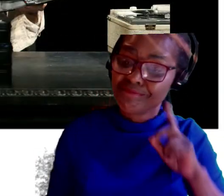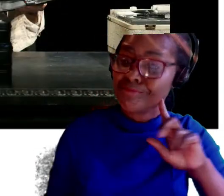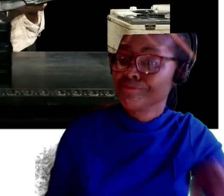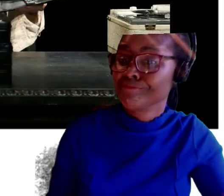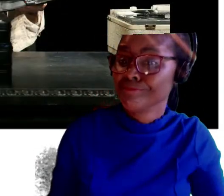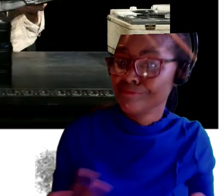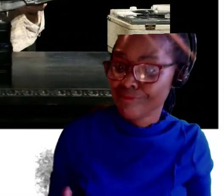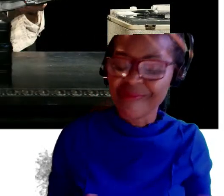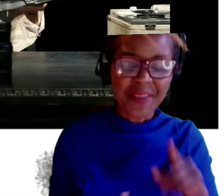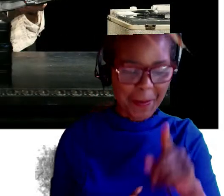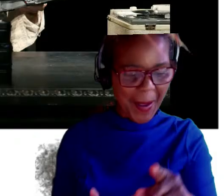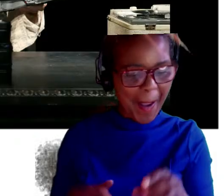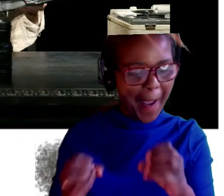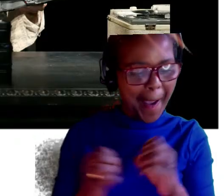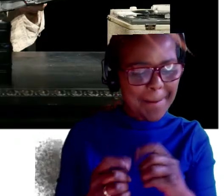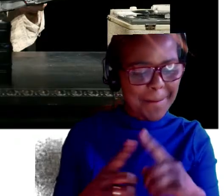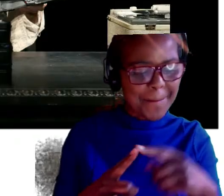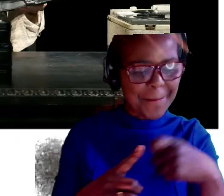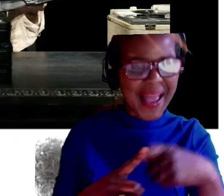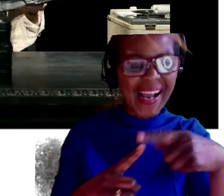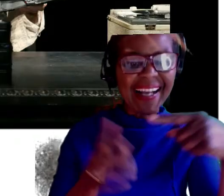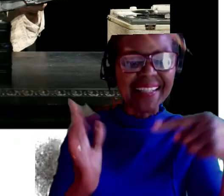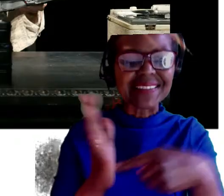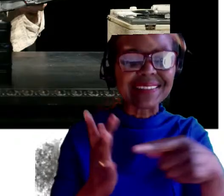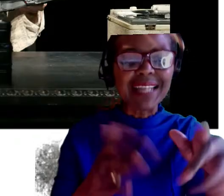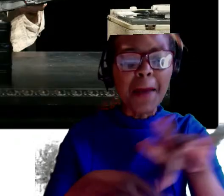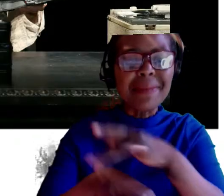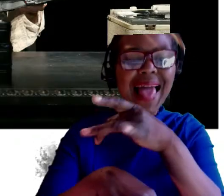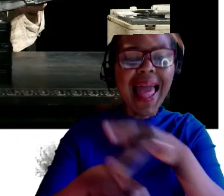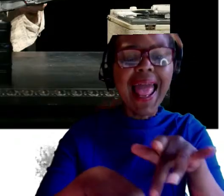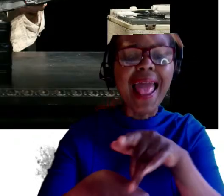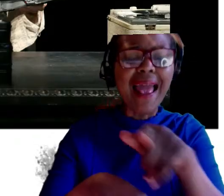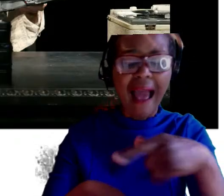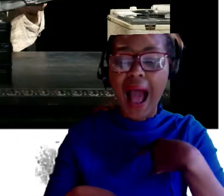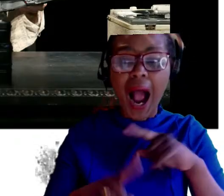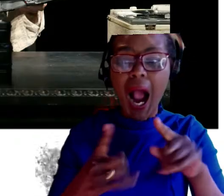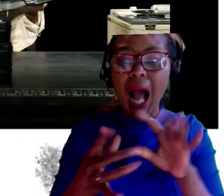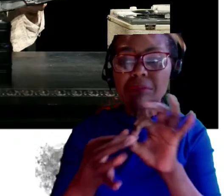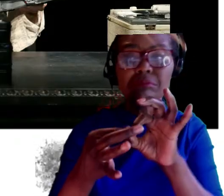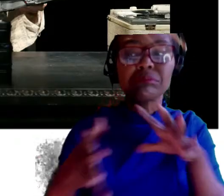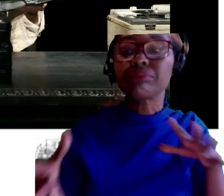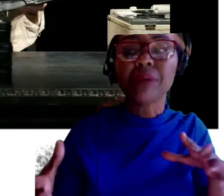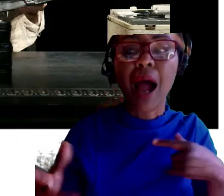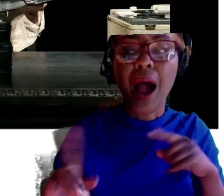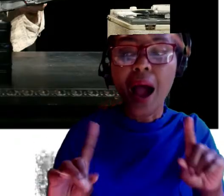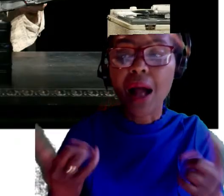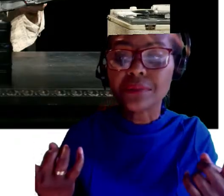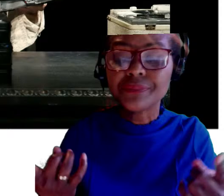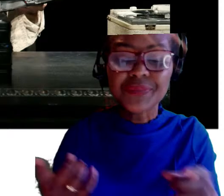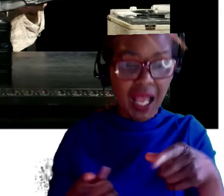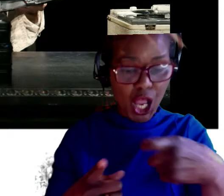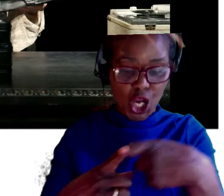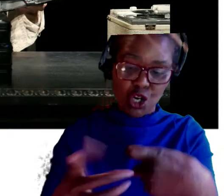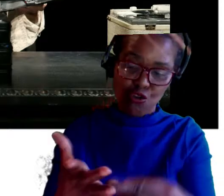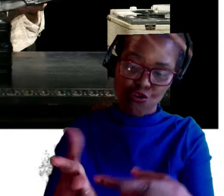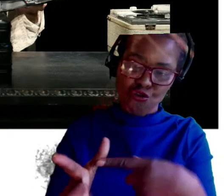of, and many people consider it a sideline, but I mentioned it earlier. Crap slash tape is a hair's breadth away from being science